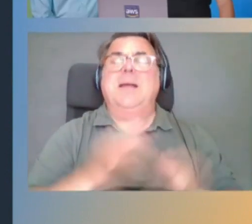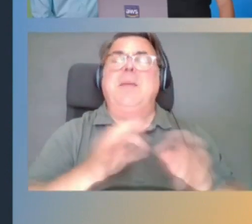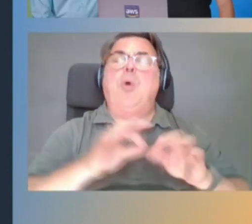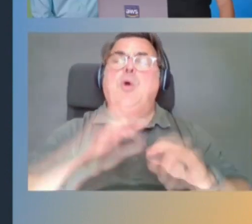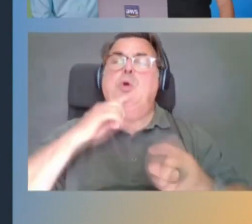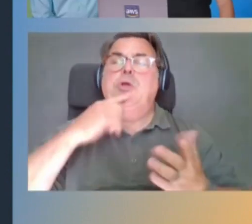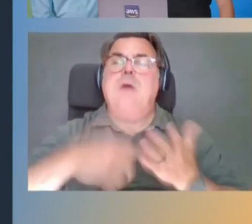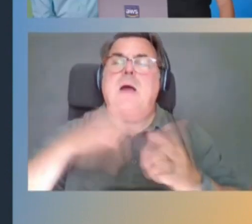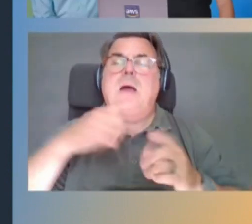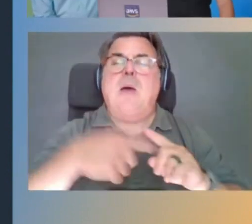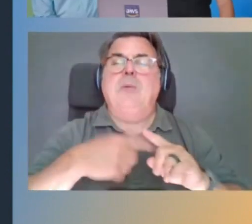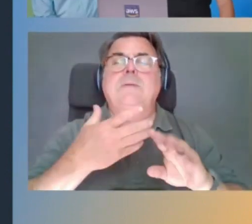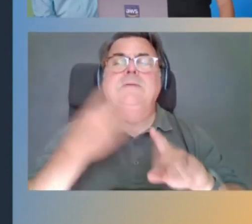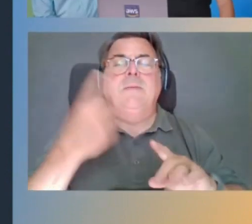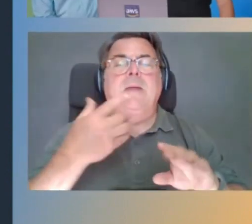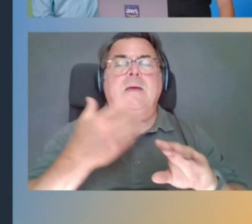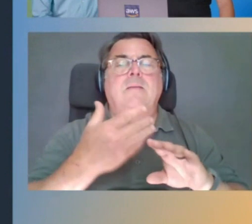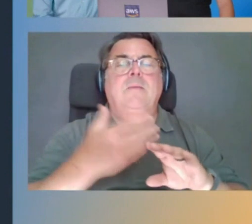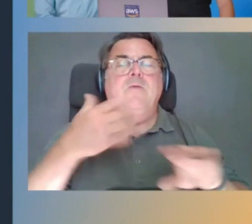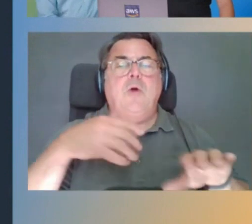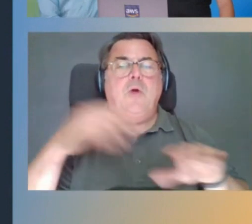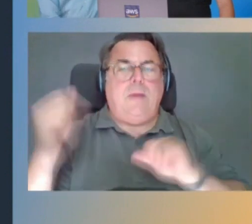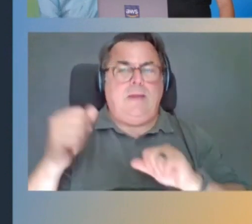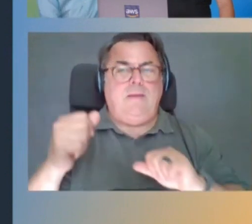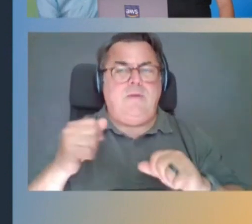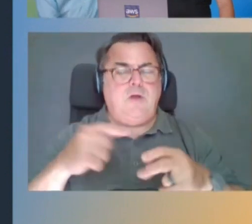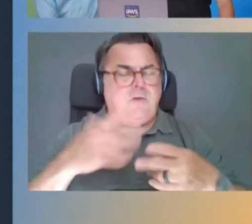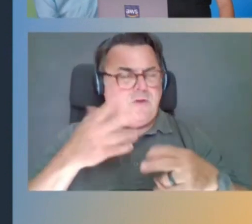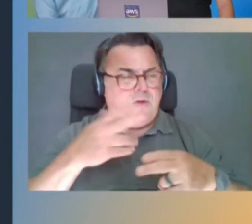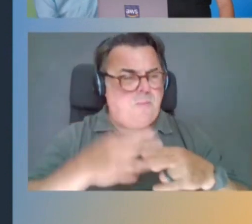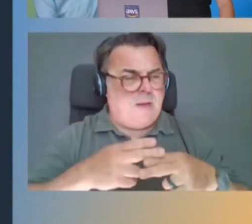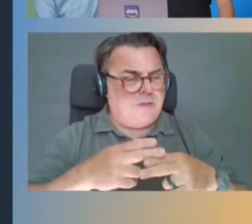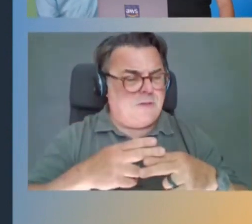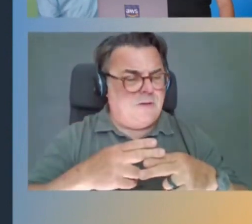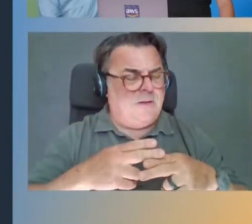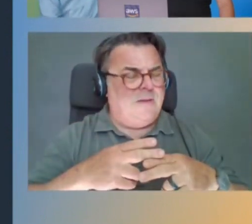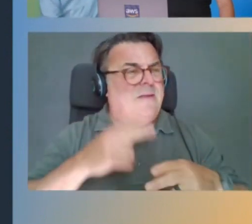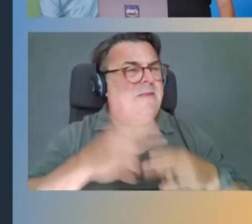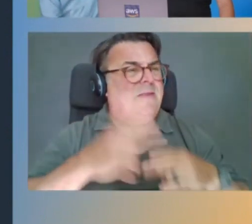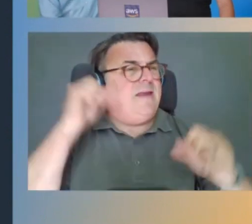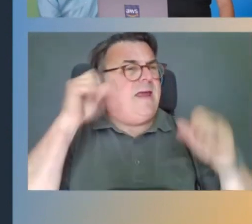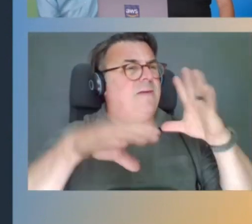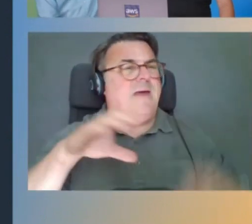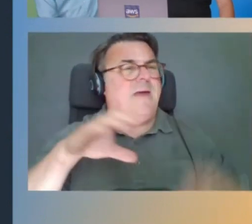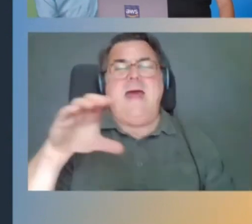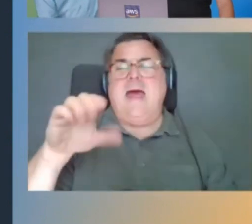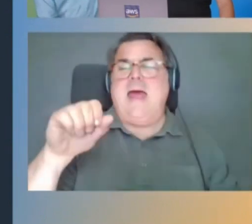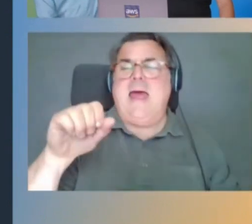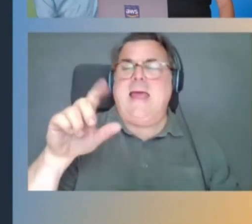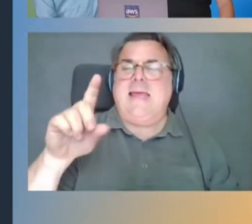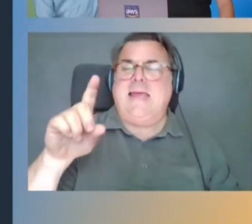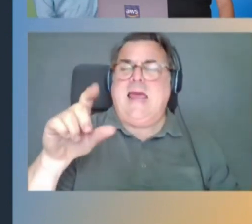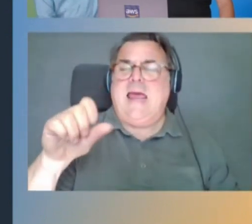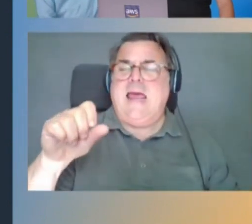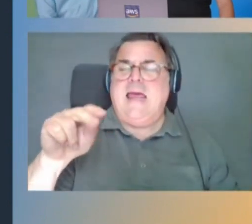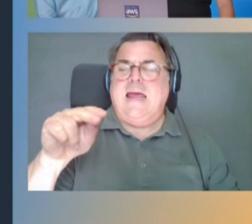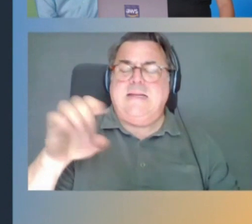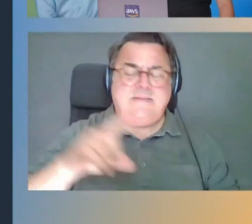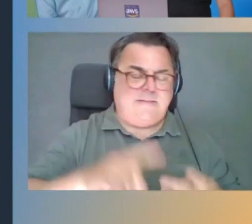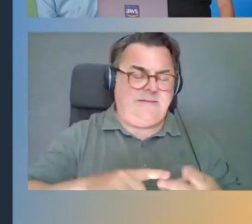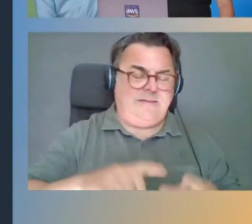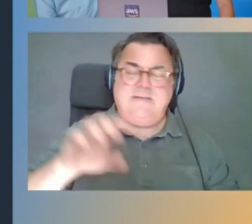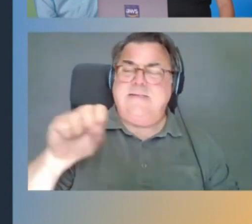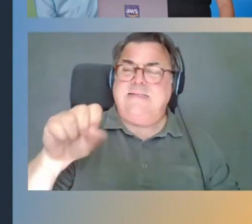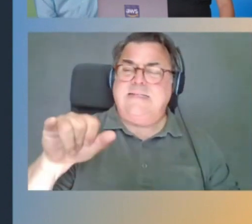get out of here. Is we've mentioned, or thrown out the names of Cadence and Synopsys a little bit here, but I think the